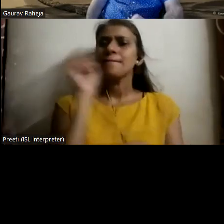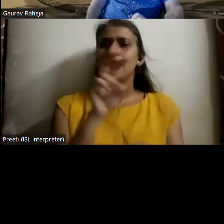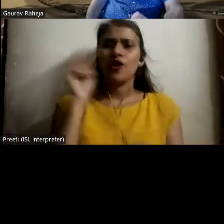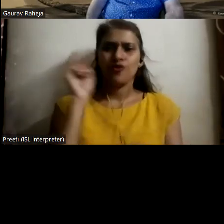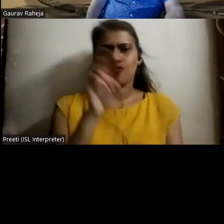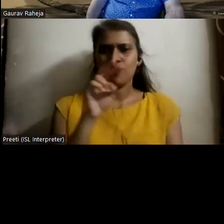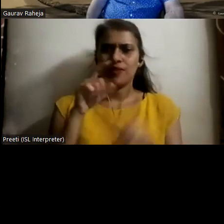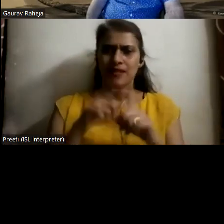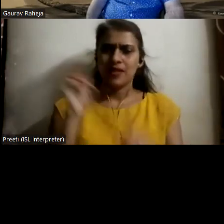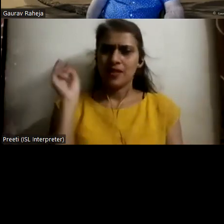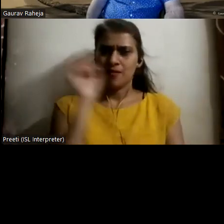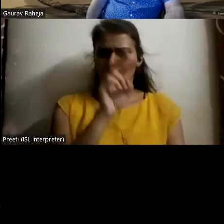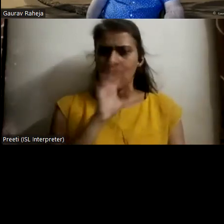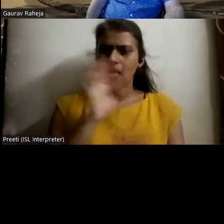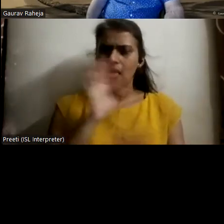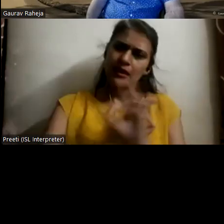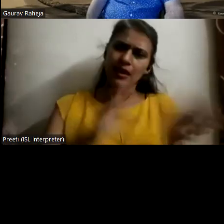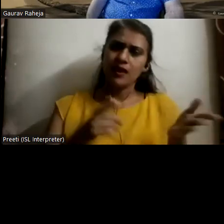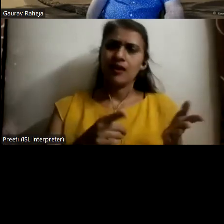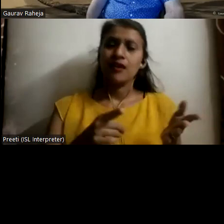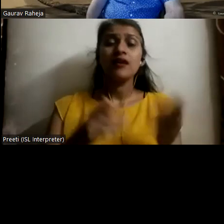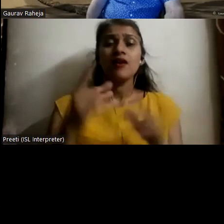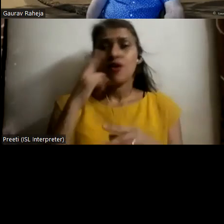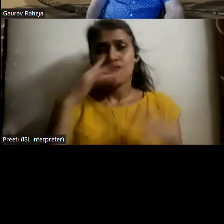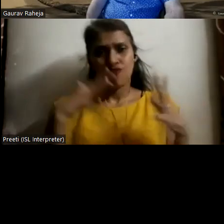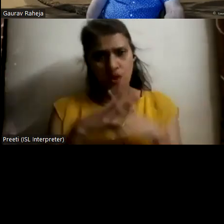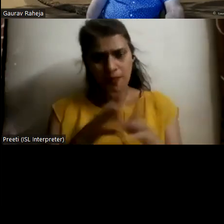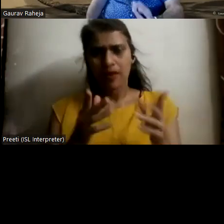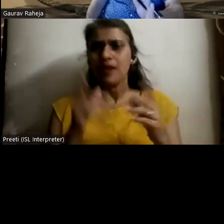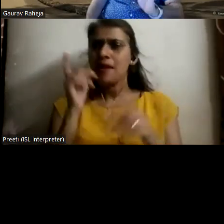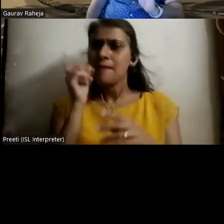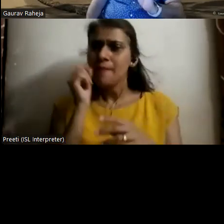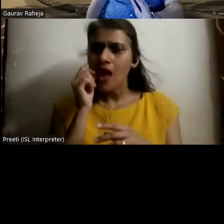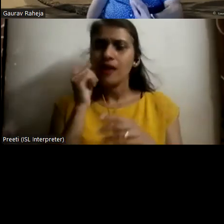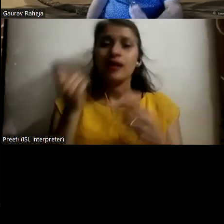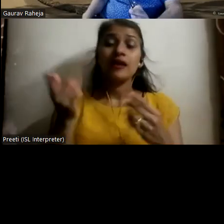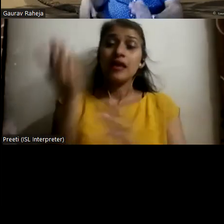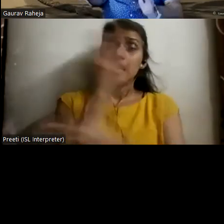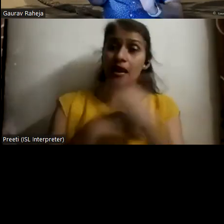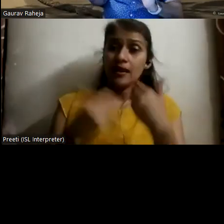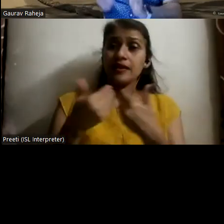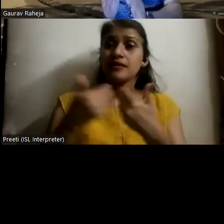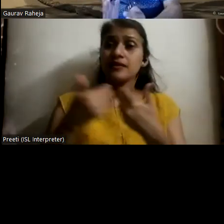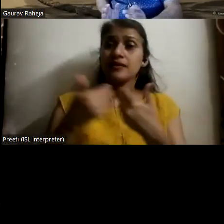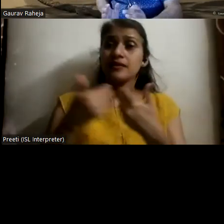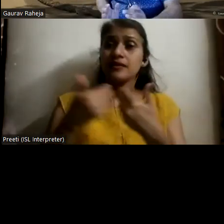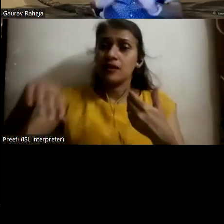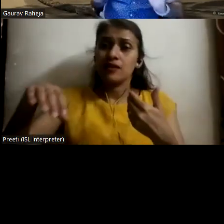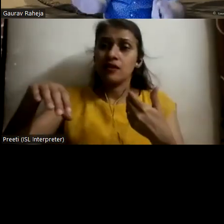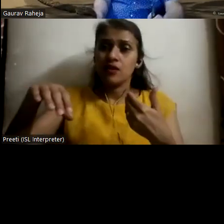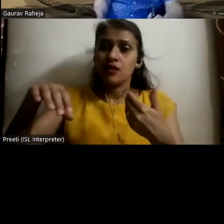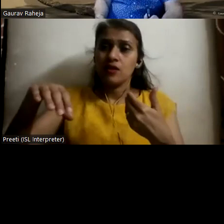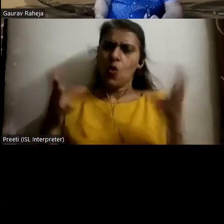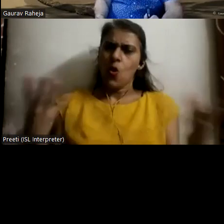a designated spot for people with disabilities, and you say, okay, you all can be put together, but